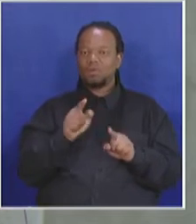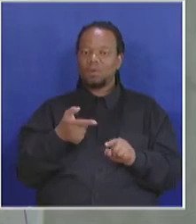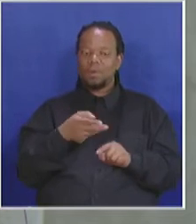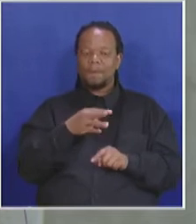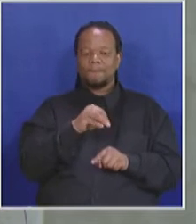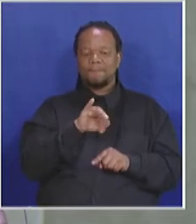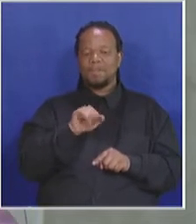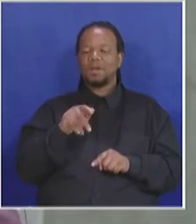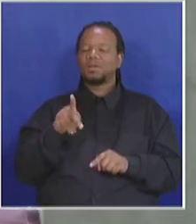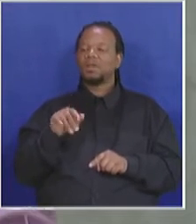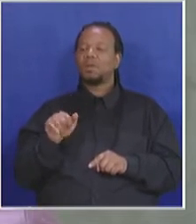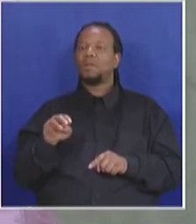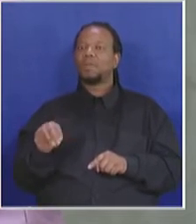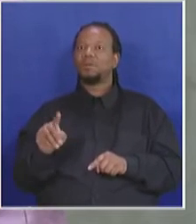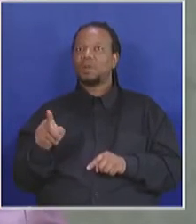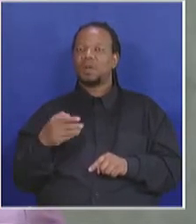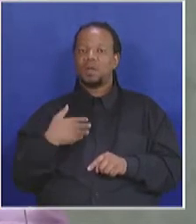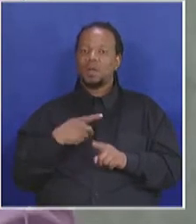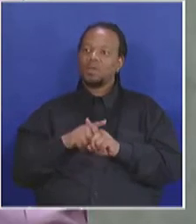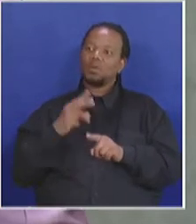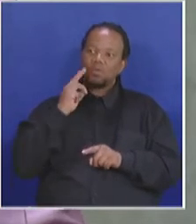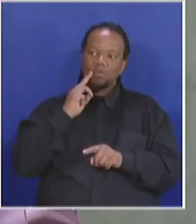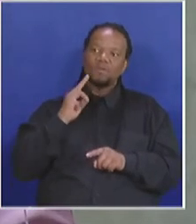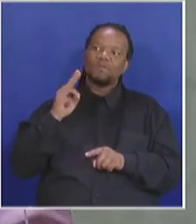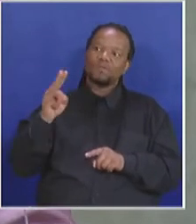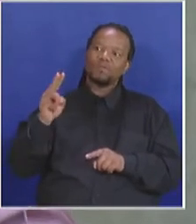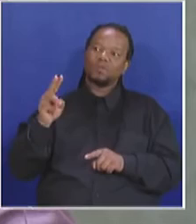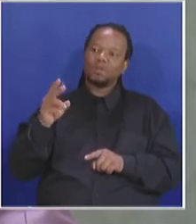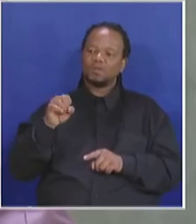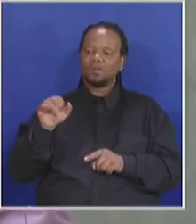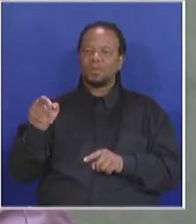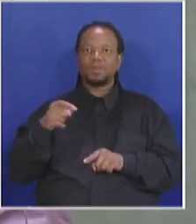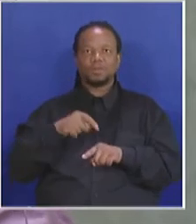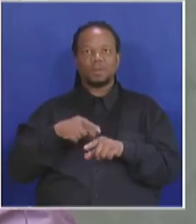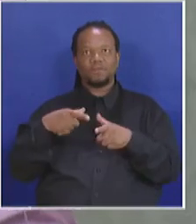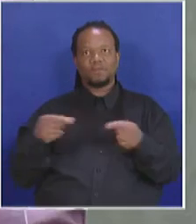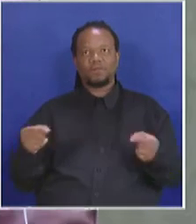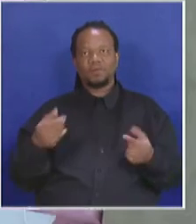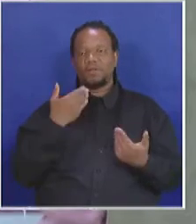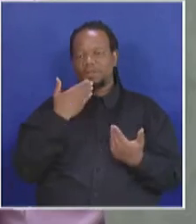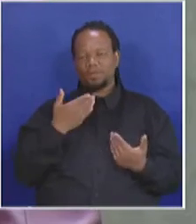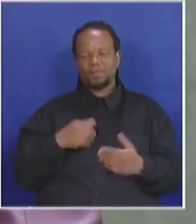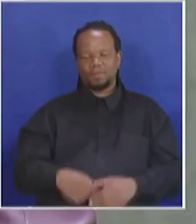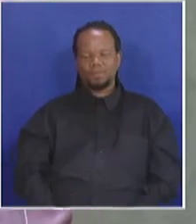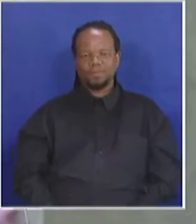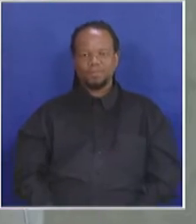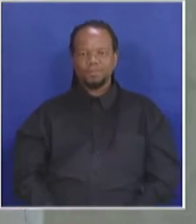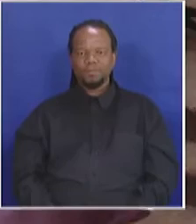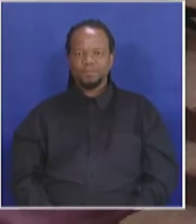technical officers who must collect samples across the province and render services. Your time has expired, ma'am. I thank you. Thank you.